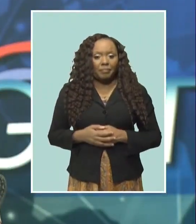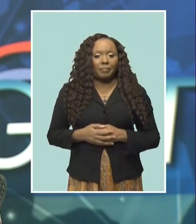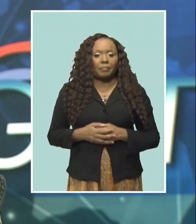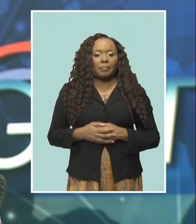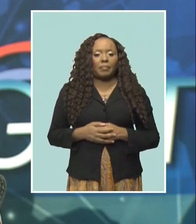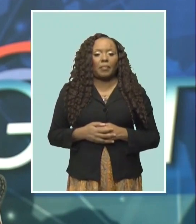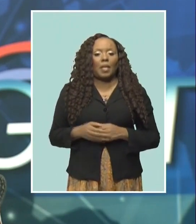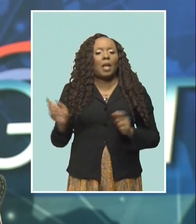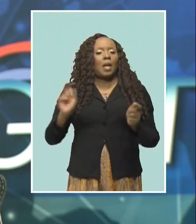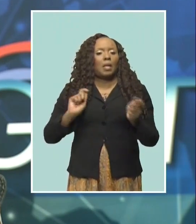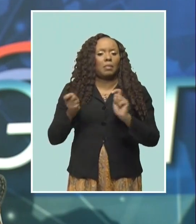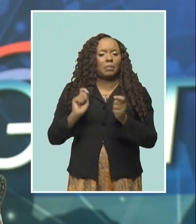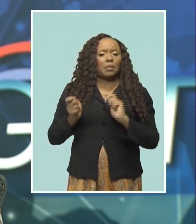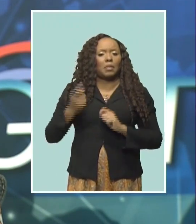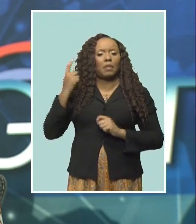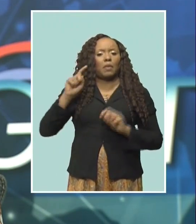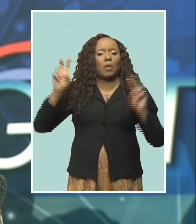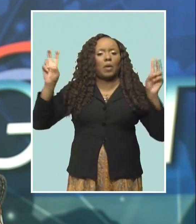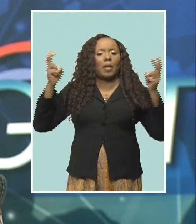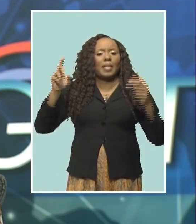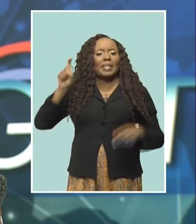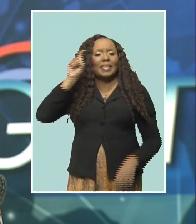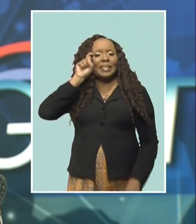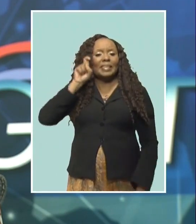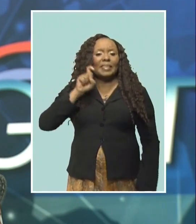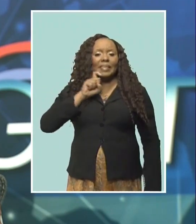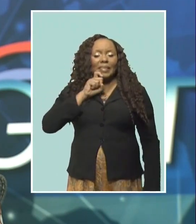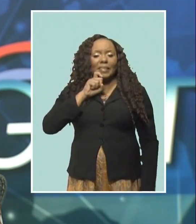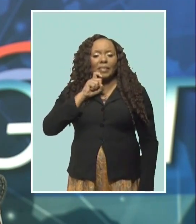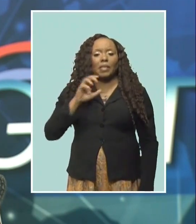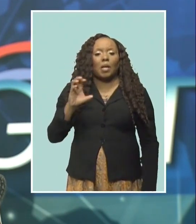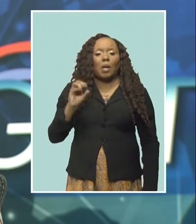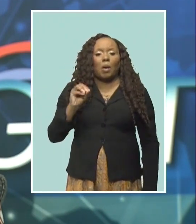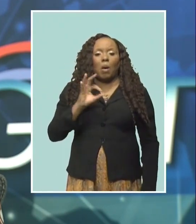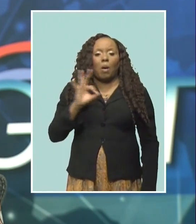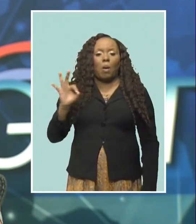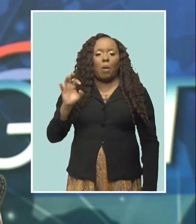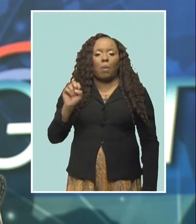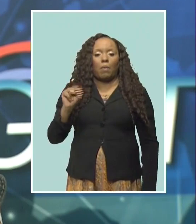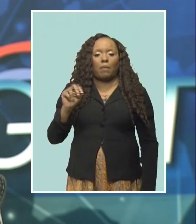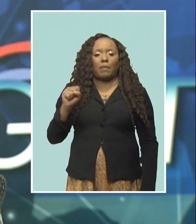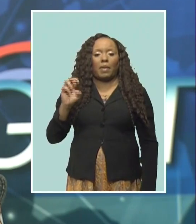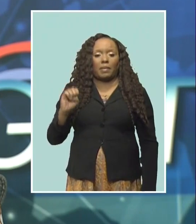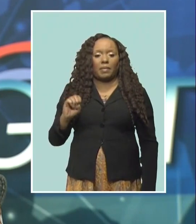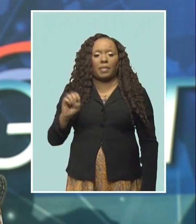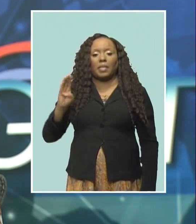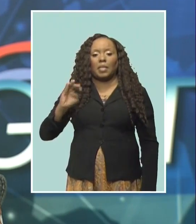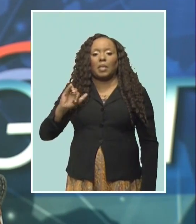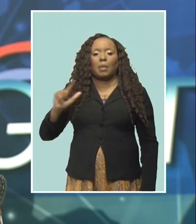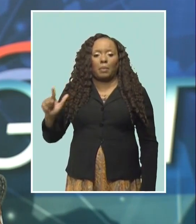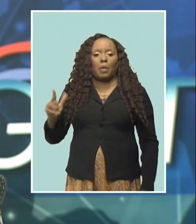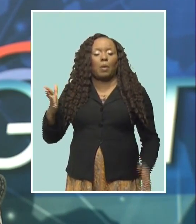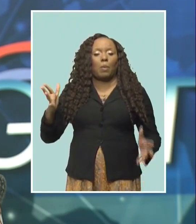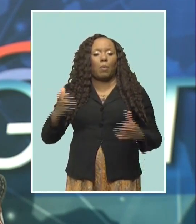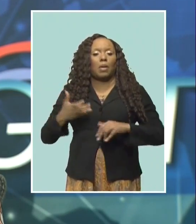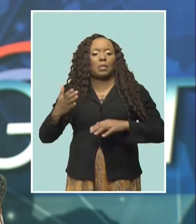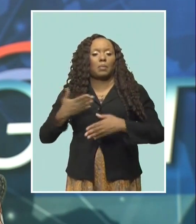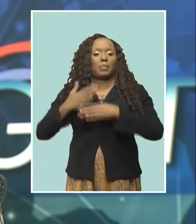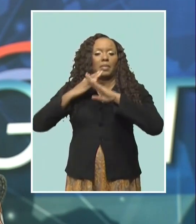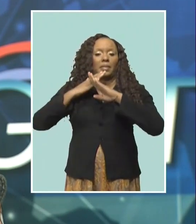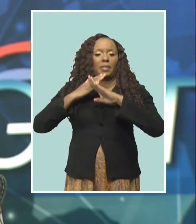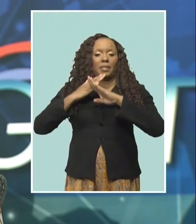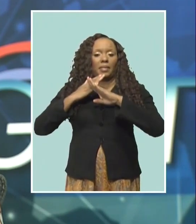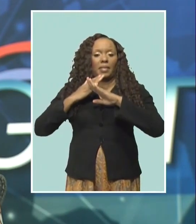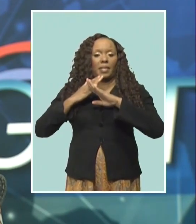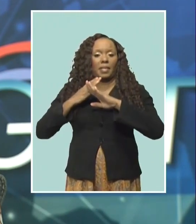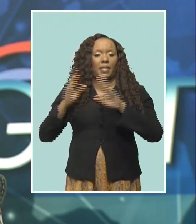Amendments to the Sexual Offences Bill restore the legal protection afforded to people under the age of 16. That's